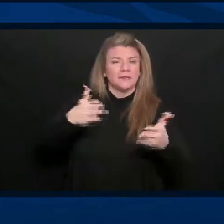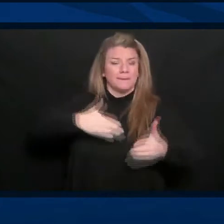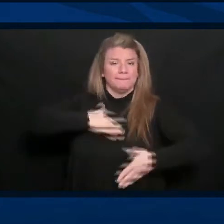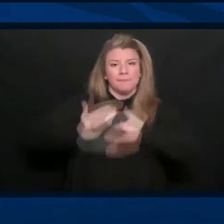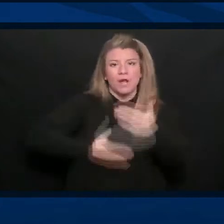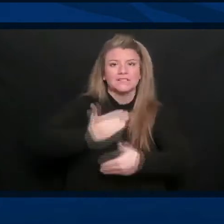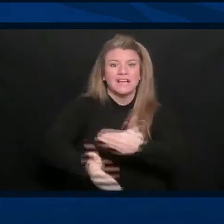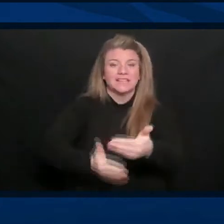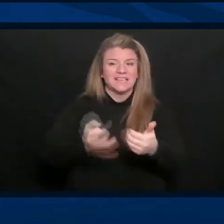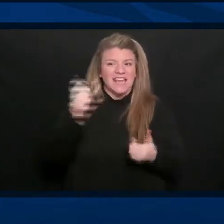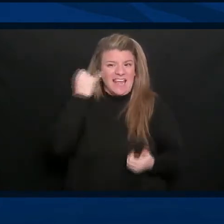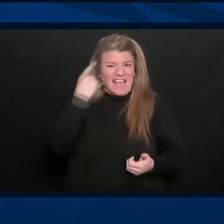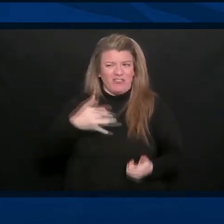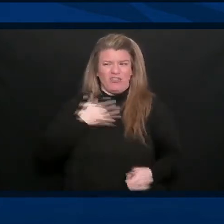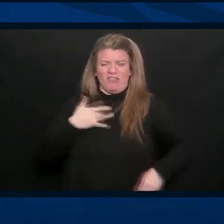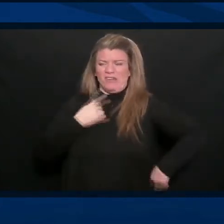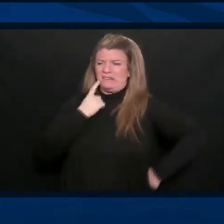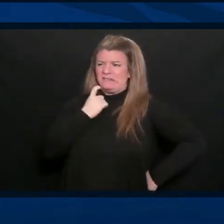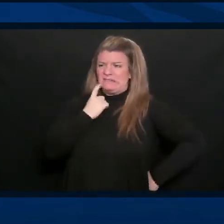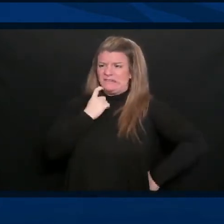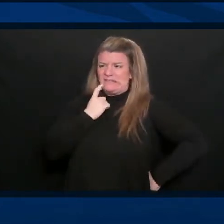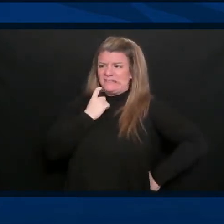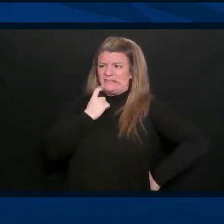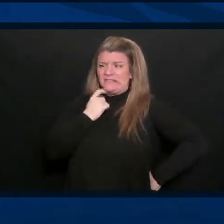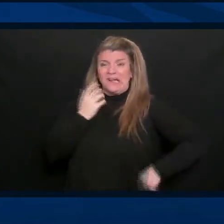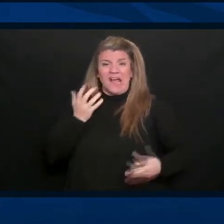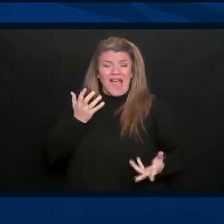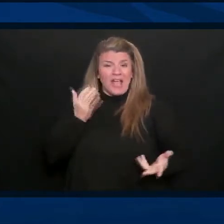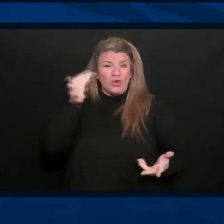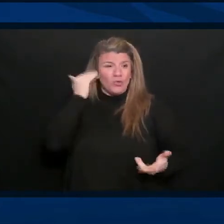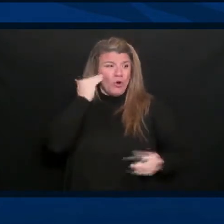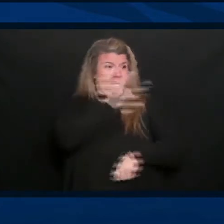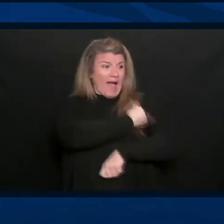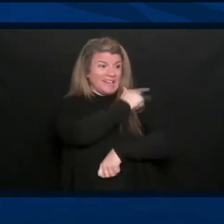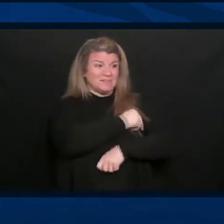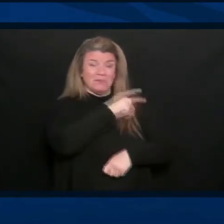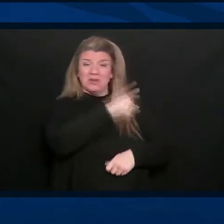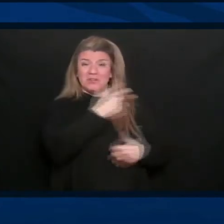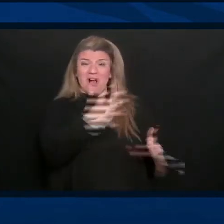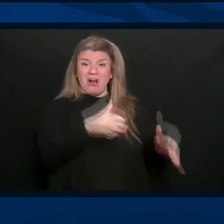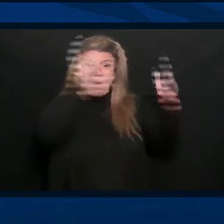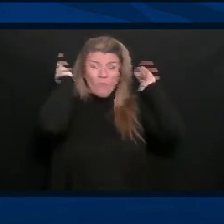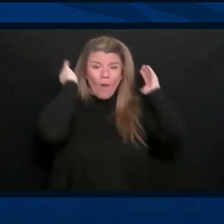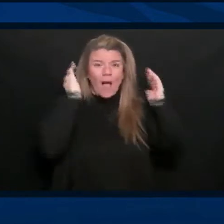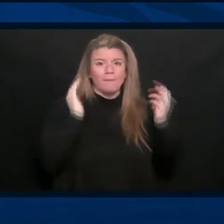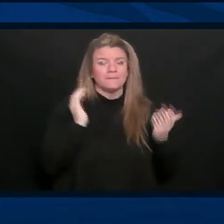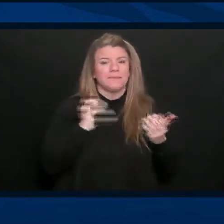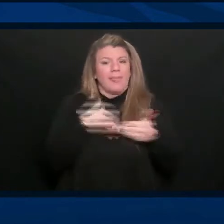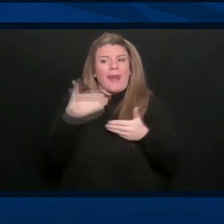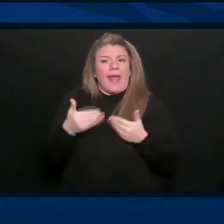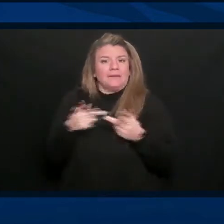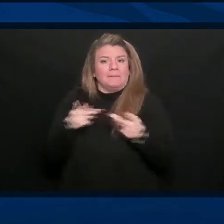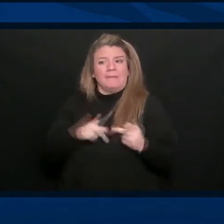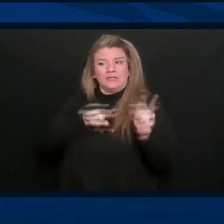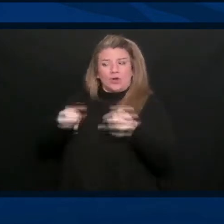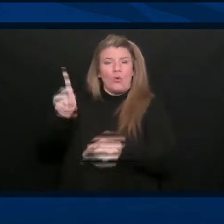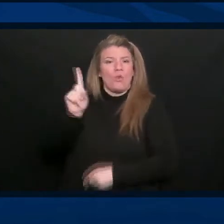have a legitimate fear that the hospitals may be overrun? Thank you. Dr. Amjad, please.